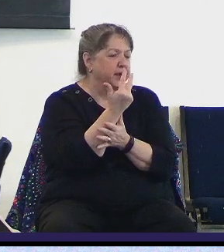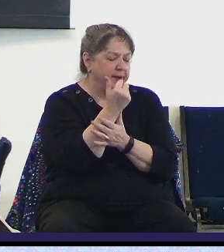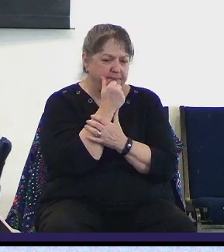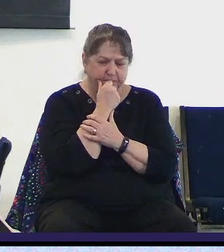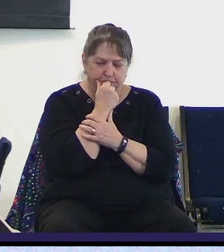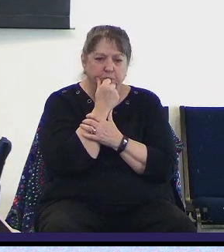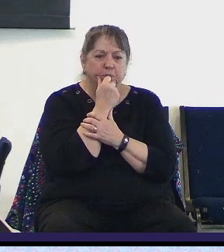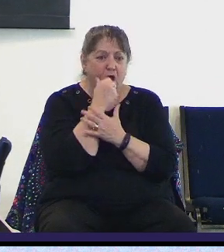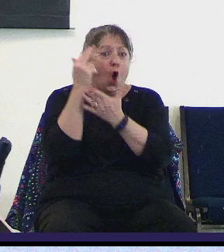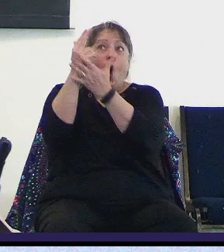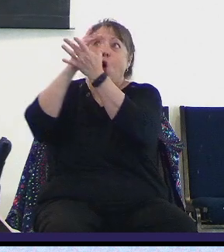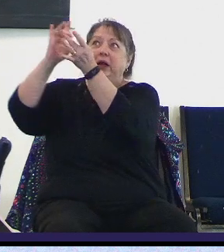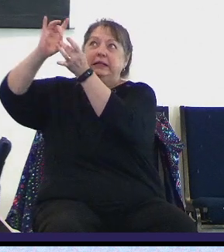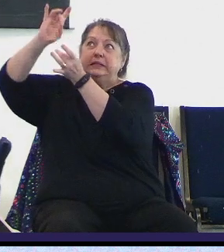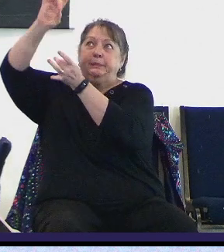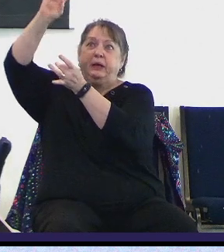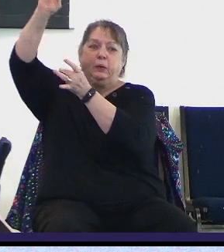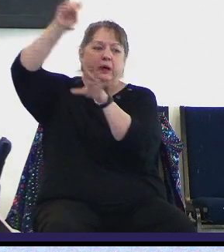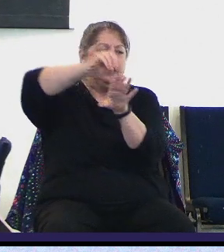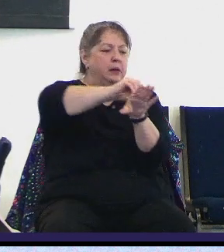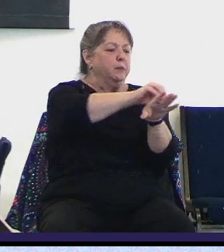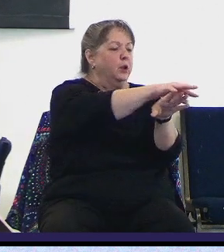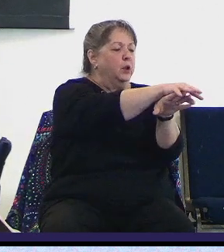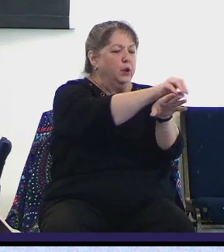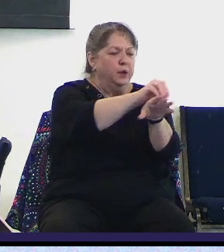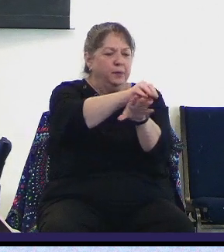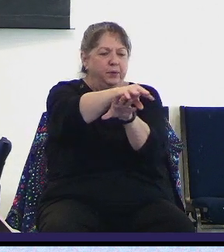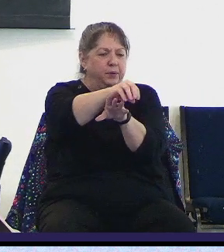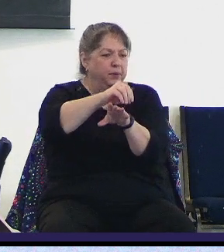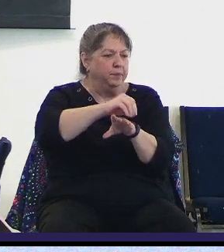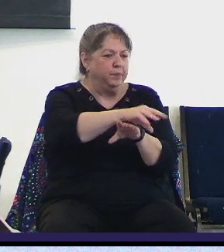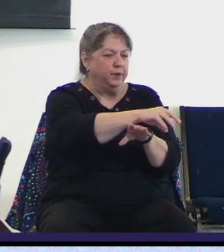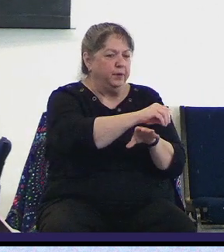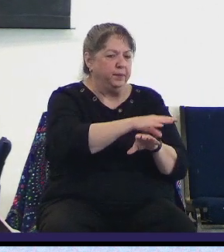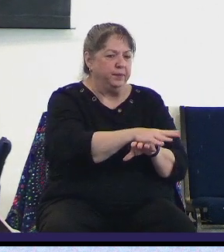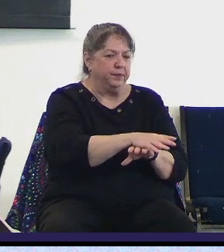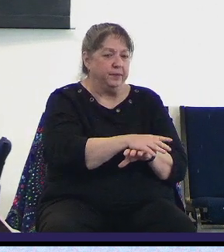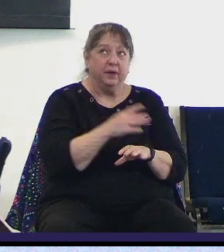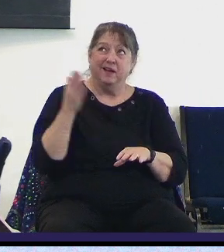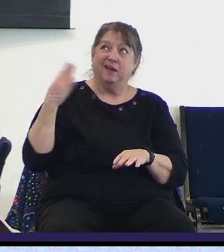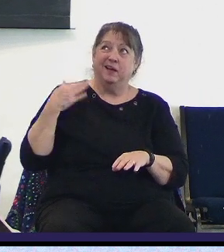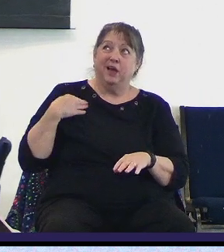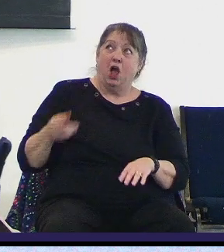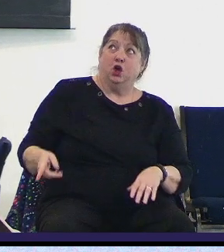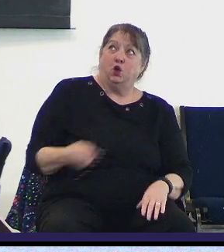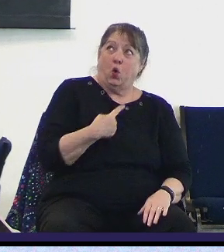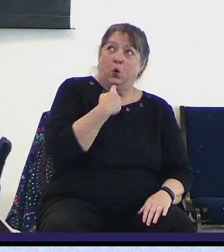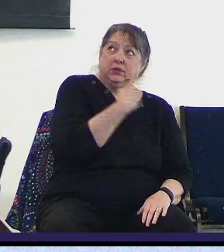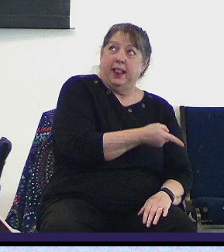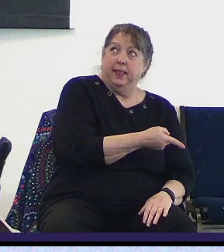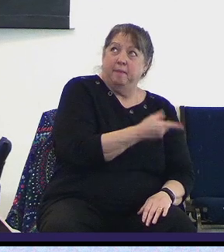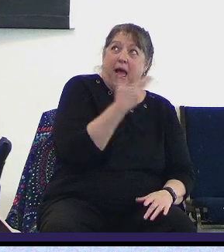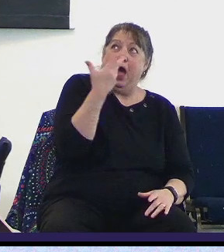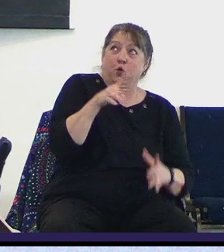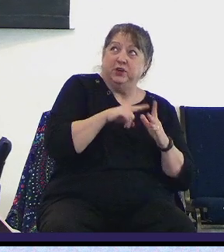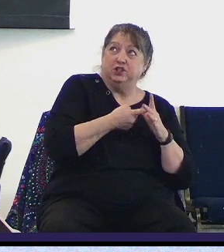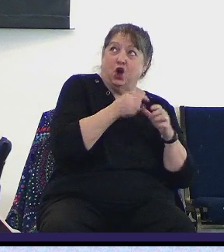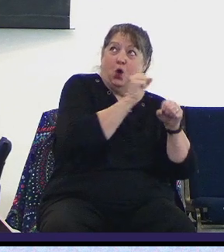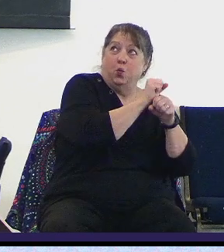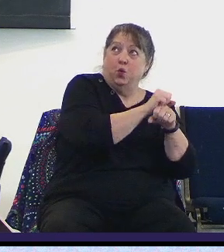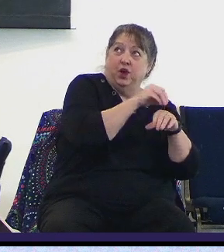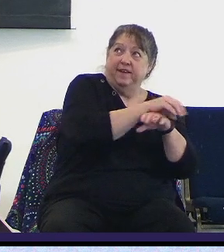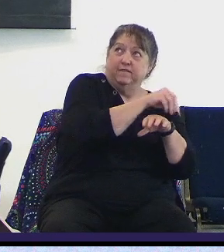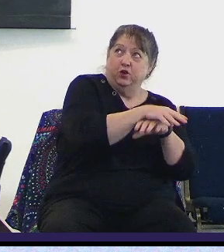is an internal. Conversion is an internal thing where the Spirit of God begins to move in the heart of